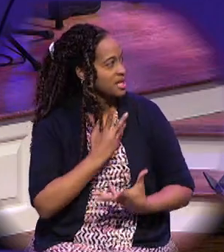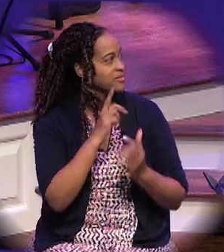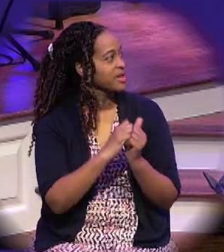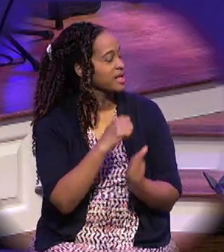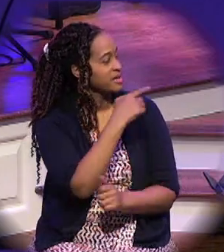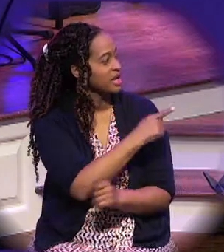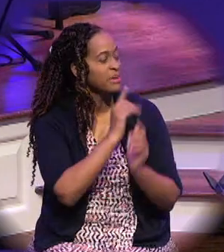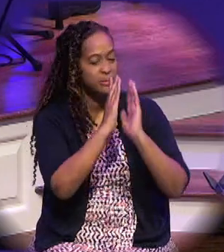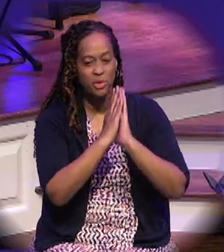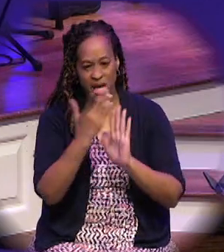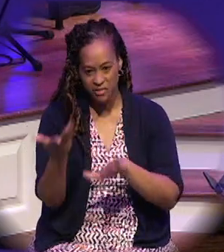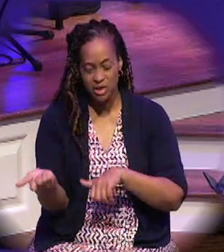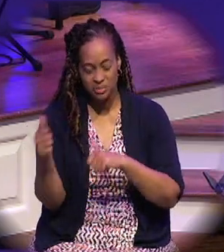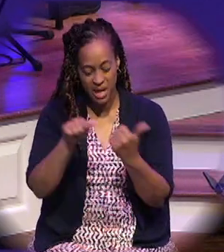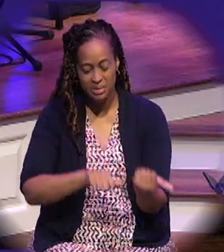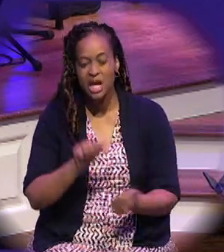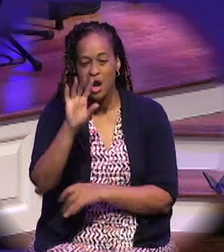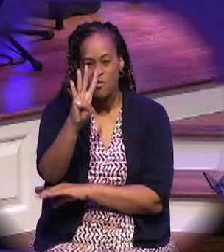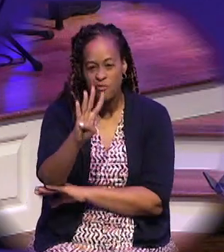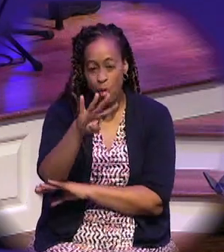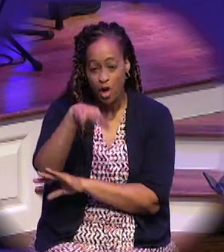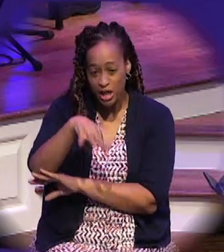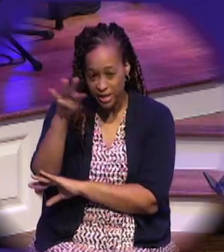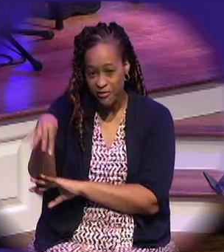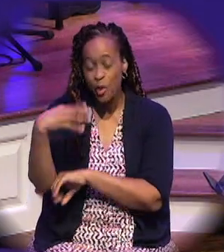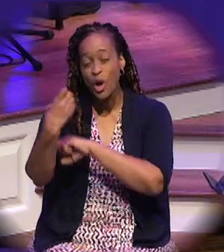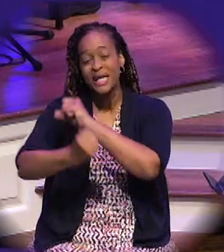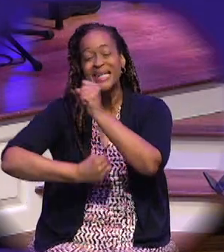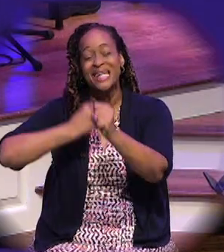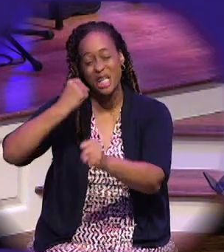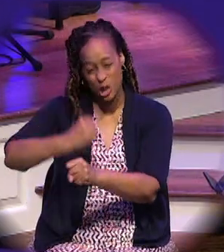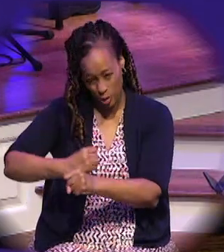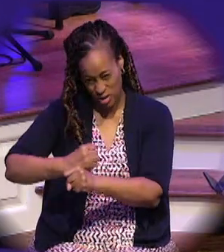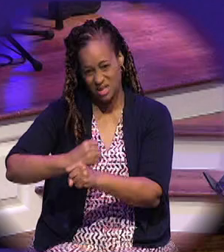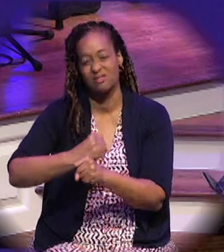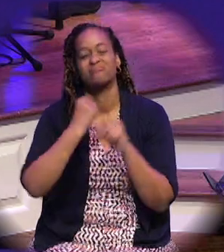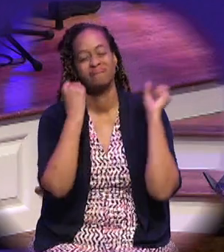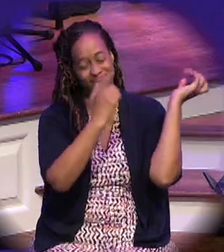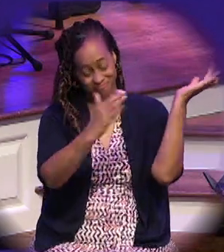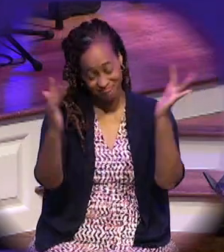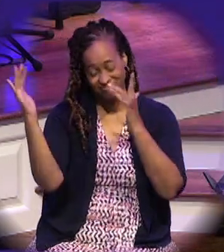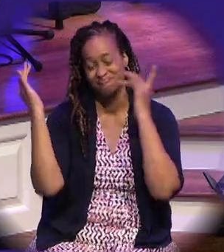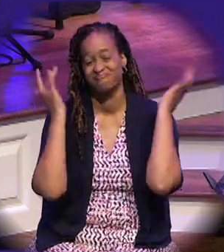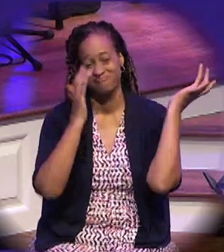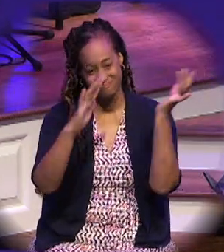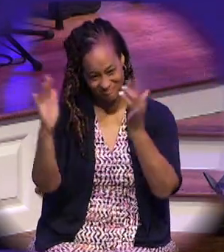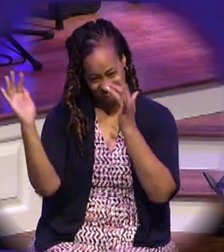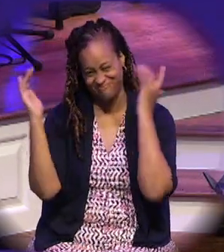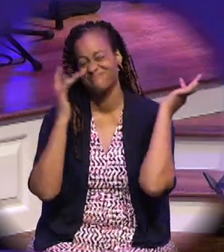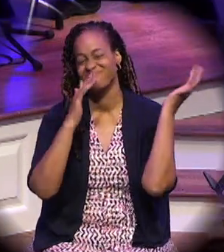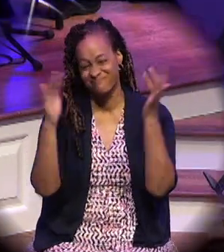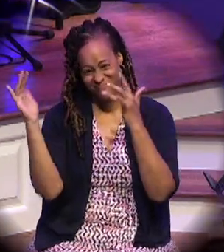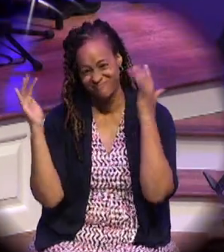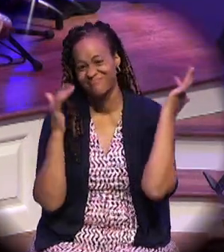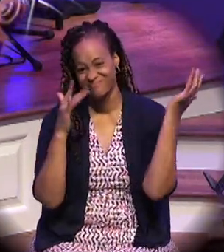praying for his baptism for 44 years. It's an answer of prayer. Amen.